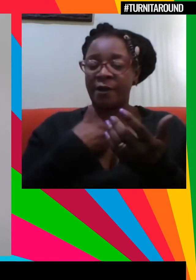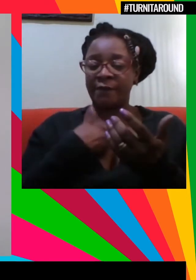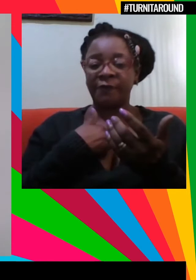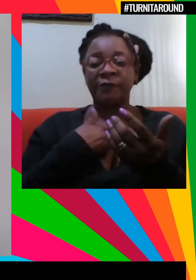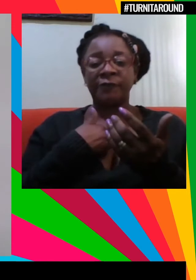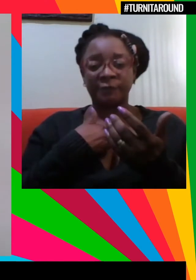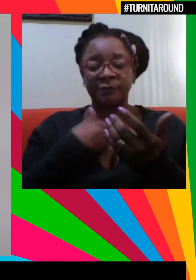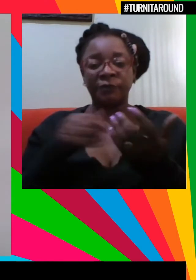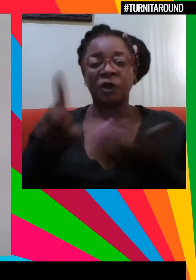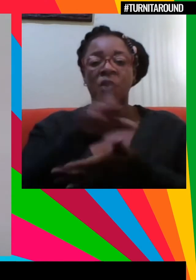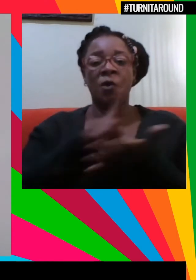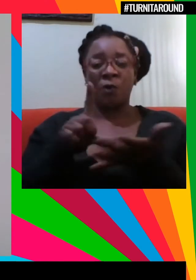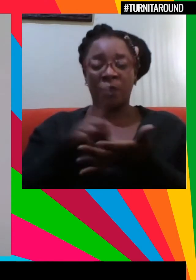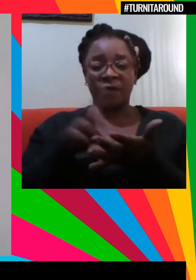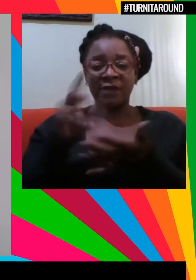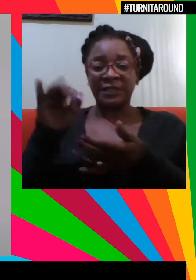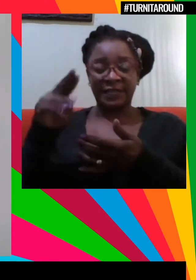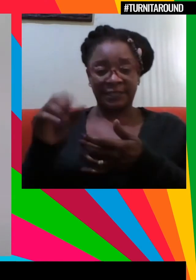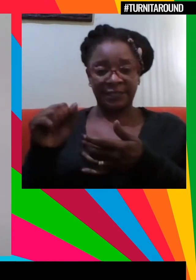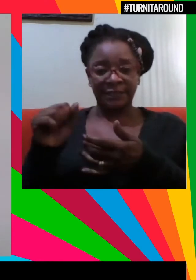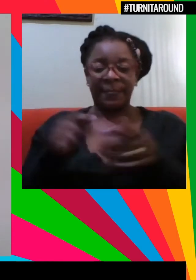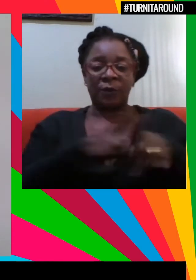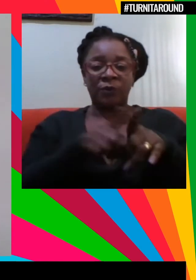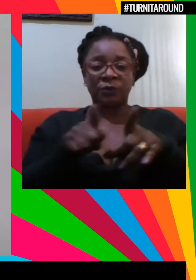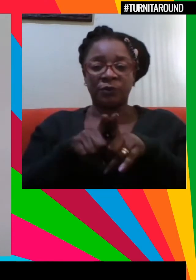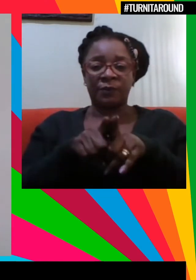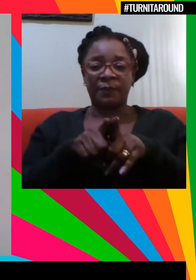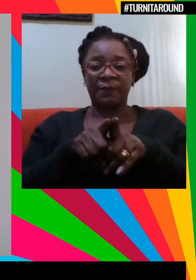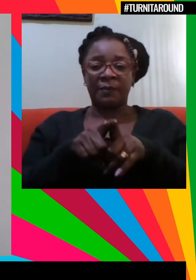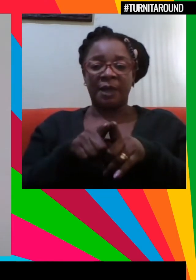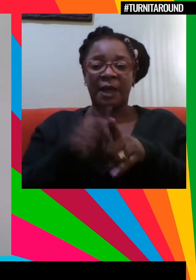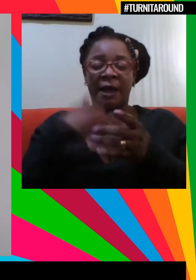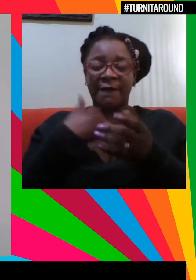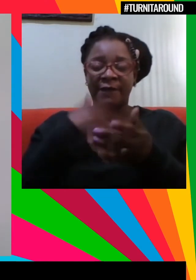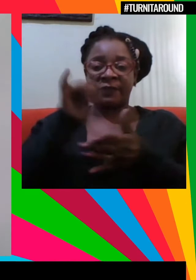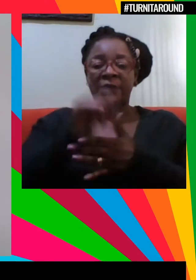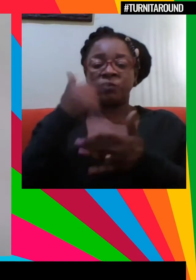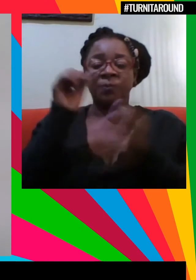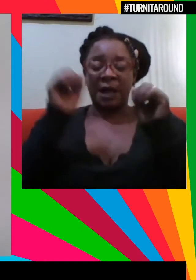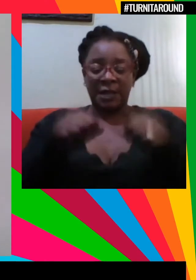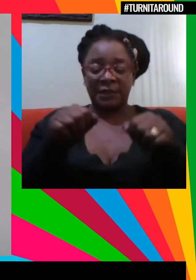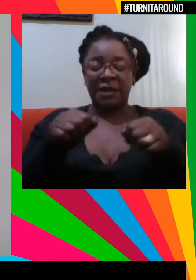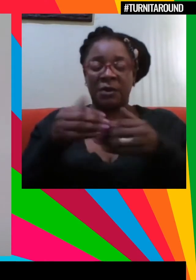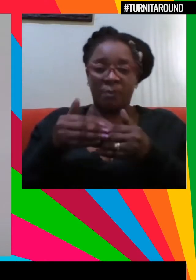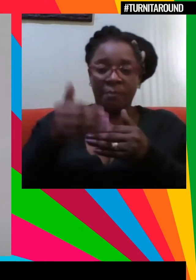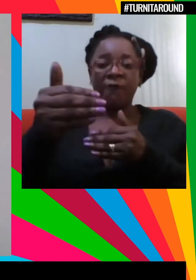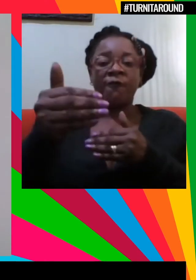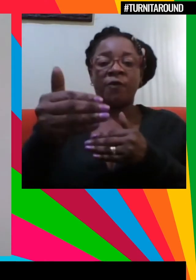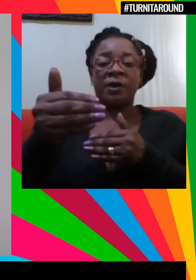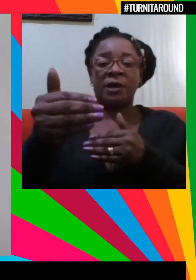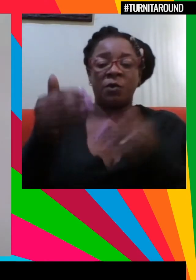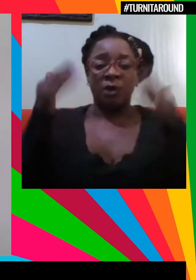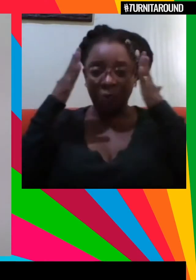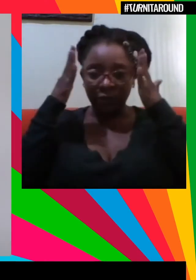local facilities. Things are not really going great, but as we're moving forward, we concentrating